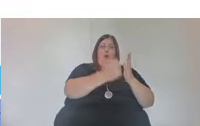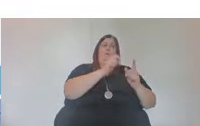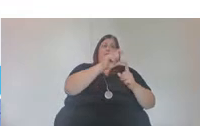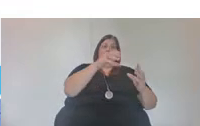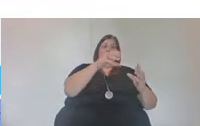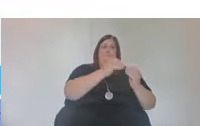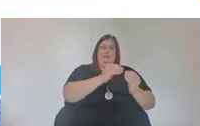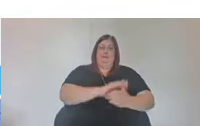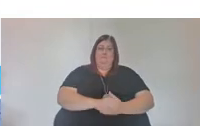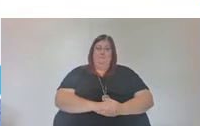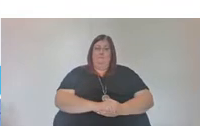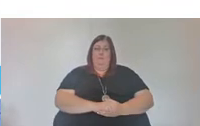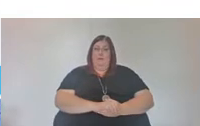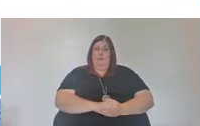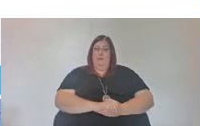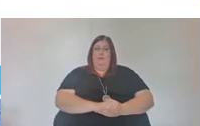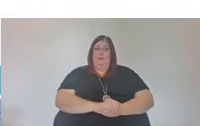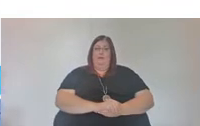slide, please.